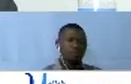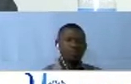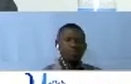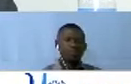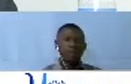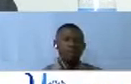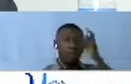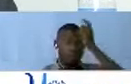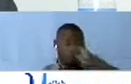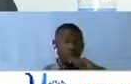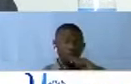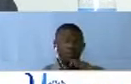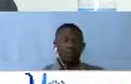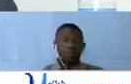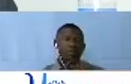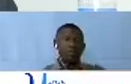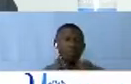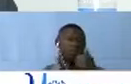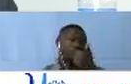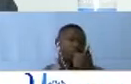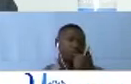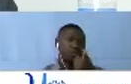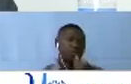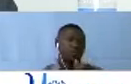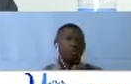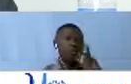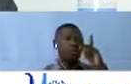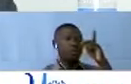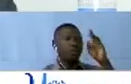Yes, please tell us. Dombasso ko Dombasso